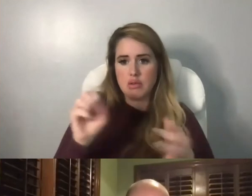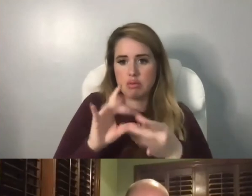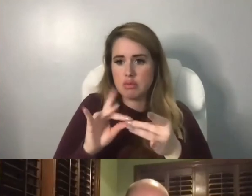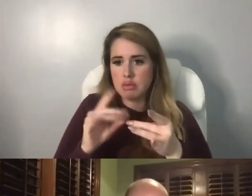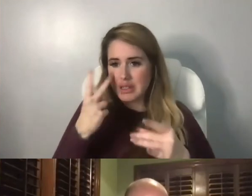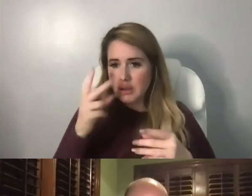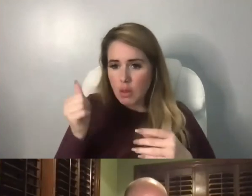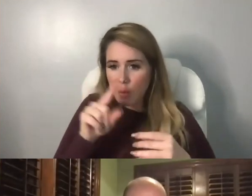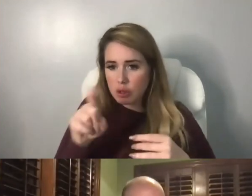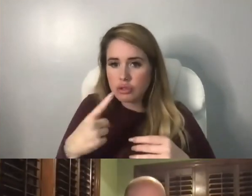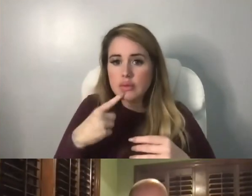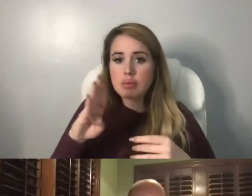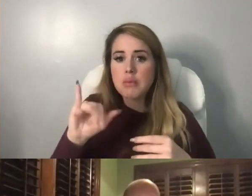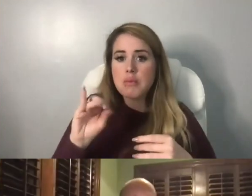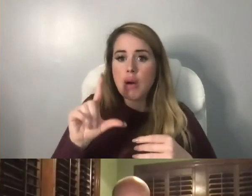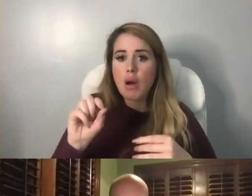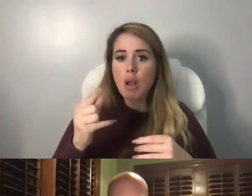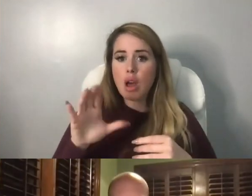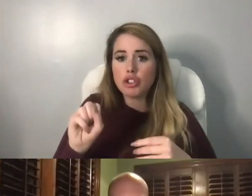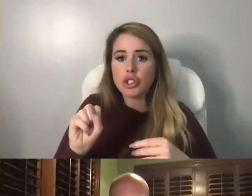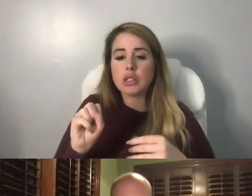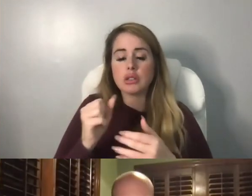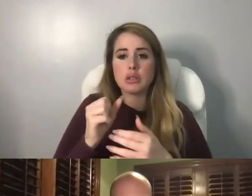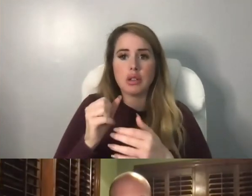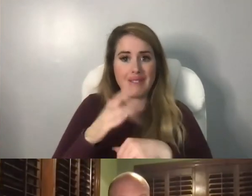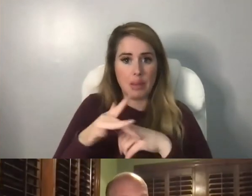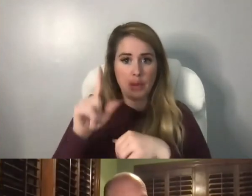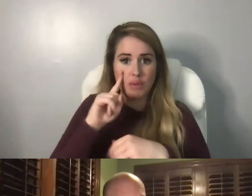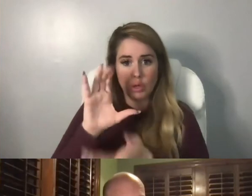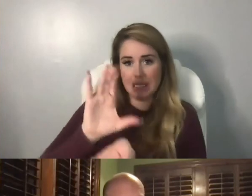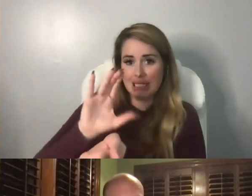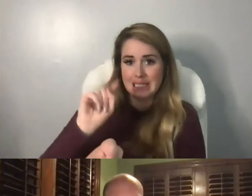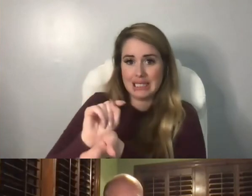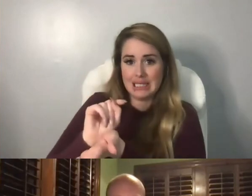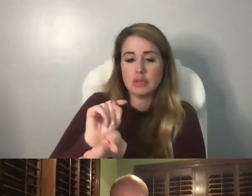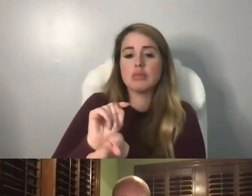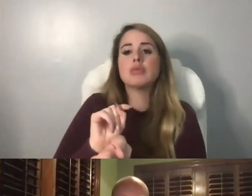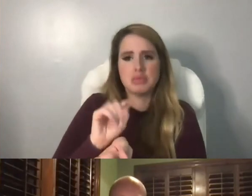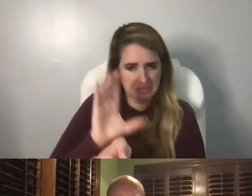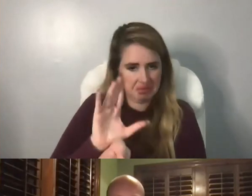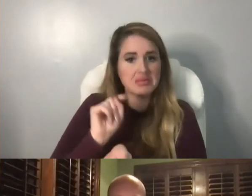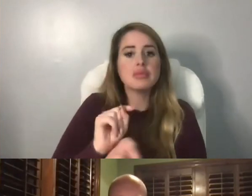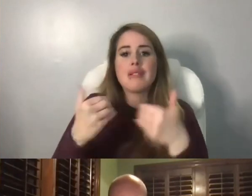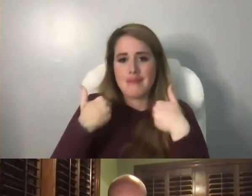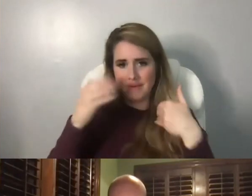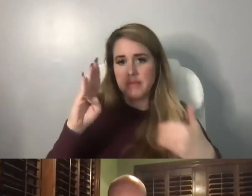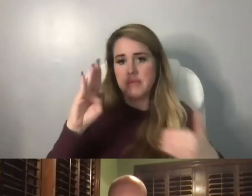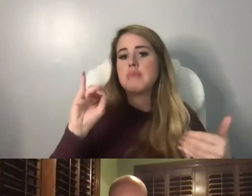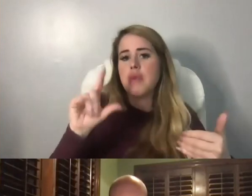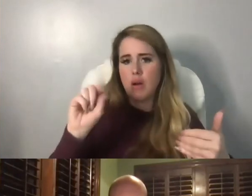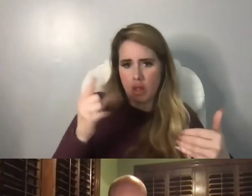here. Are biologics available for carpal tunnel syndrome? They are certainly available, and I'm sure there are